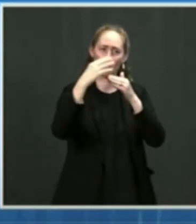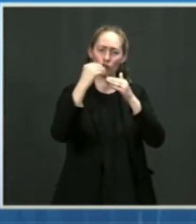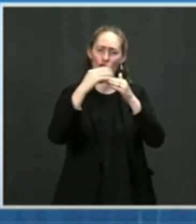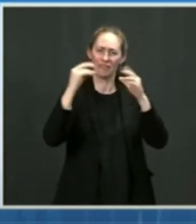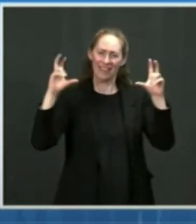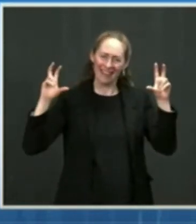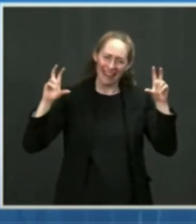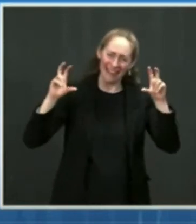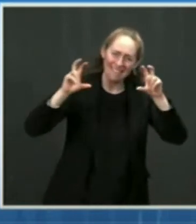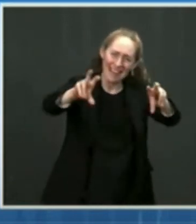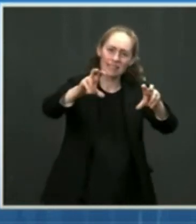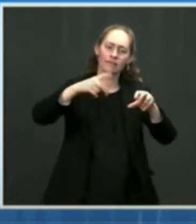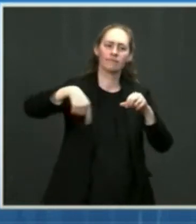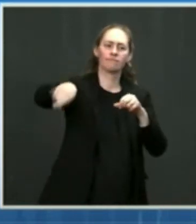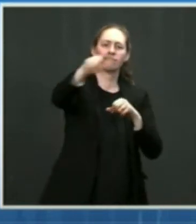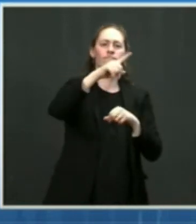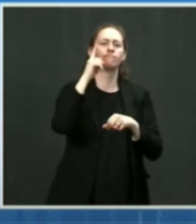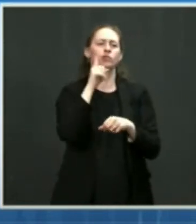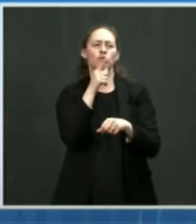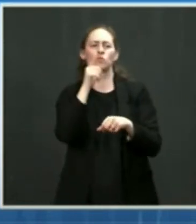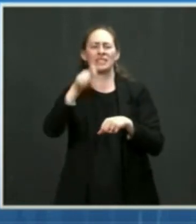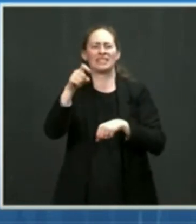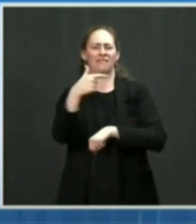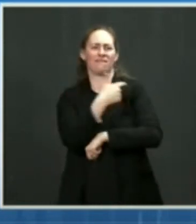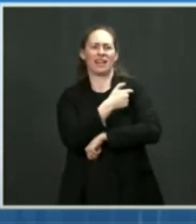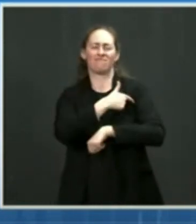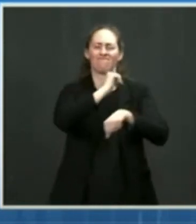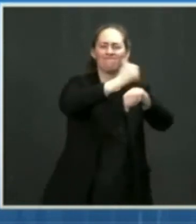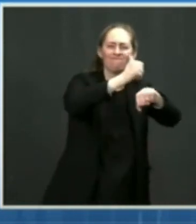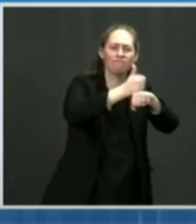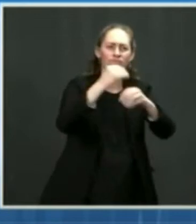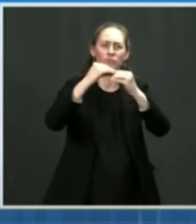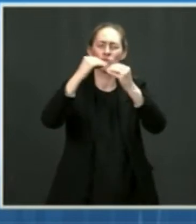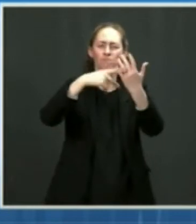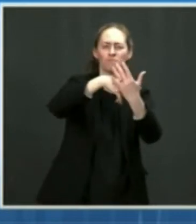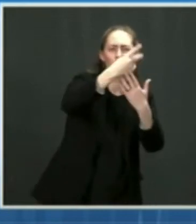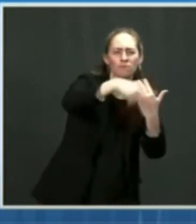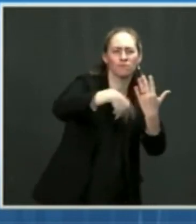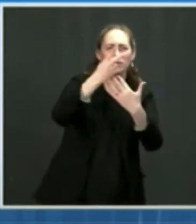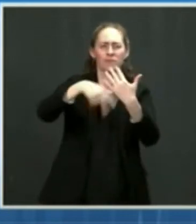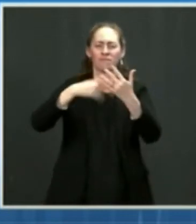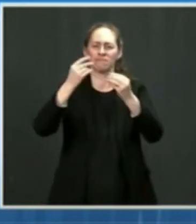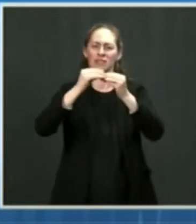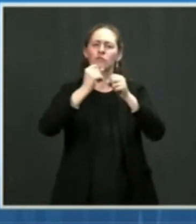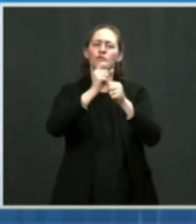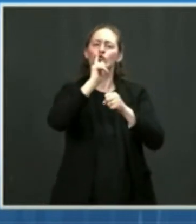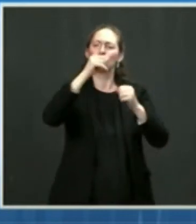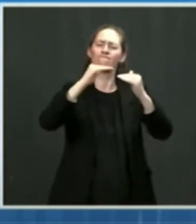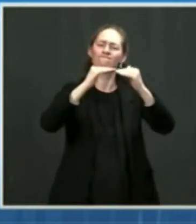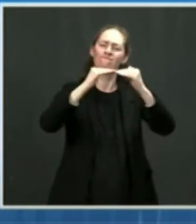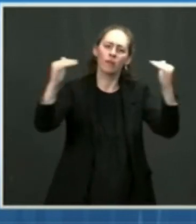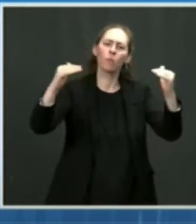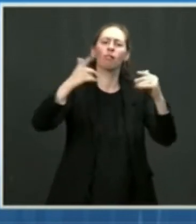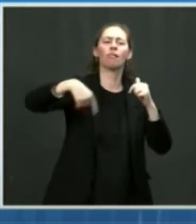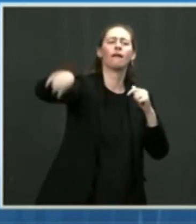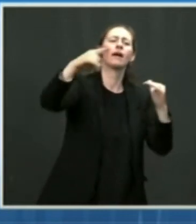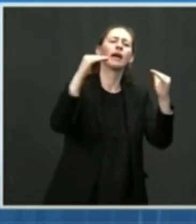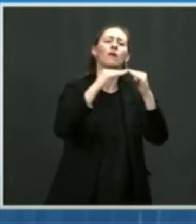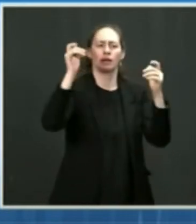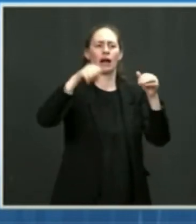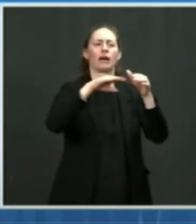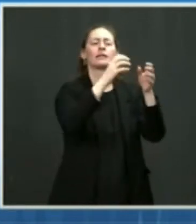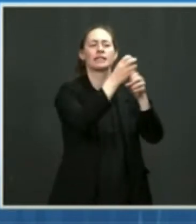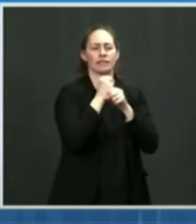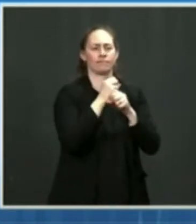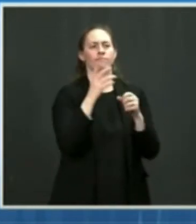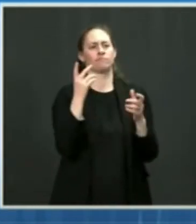COVID-19 programs and ensuring greater equity and access to vaccines. We made more than $300 million in